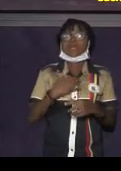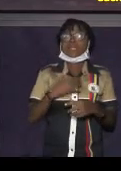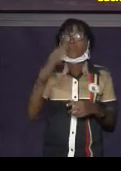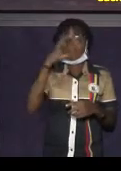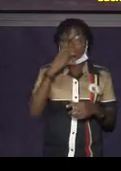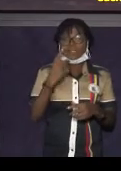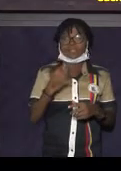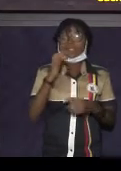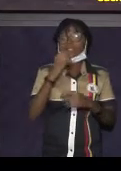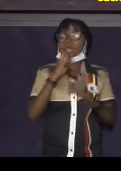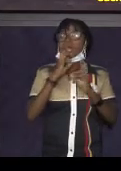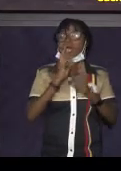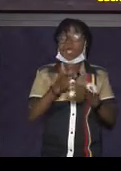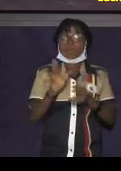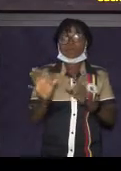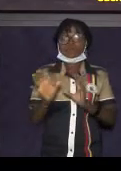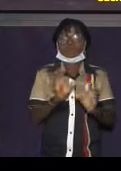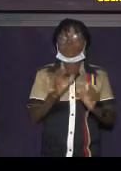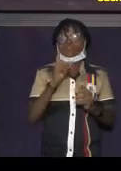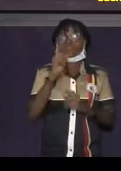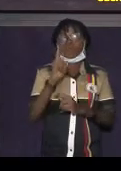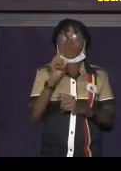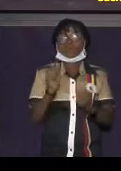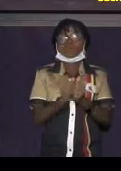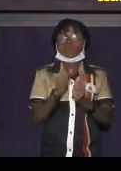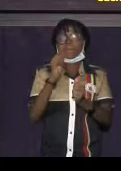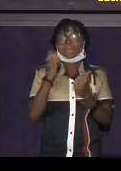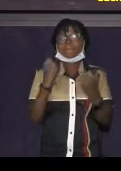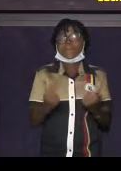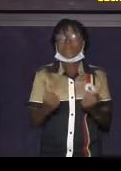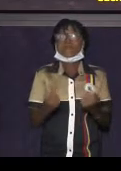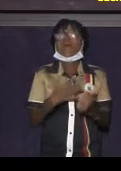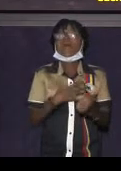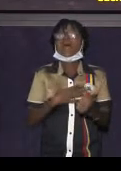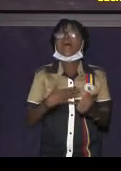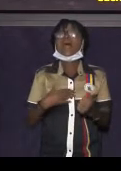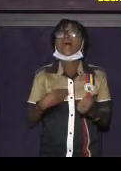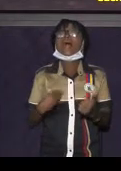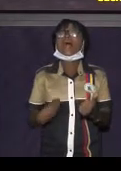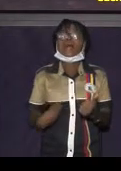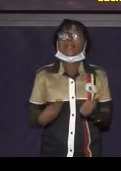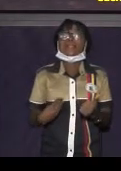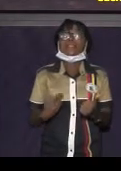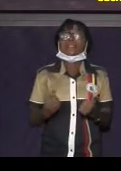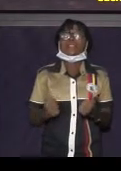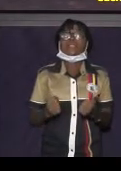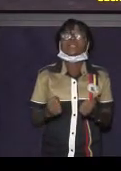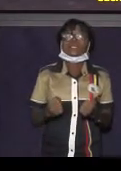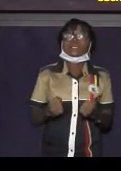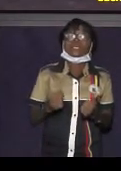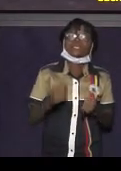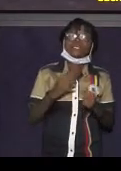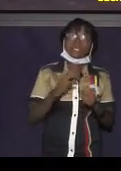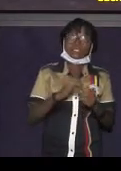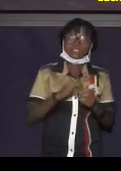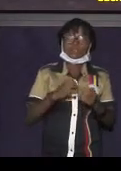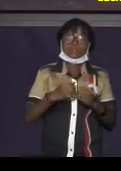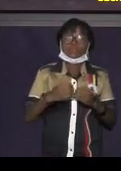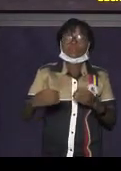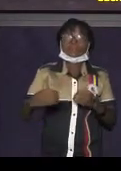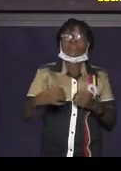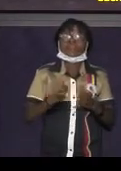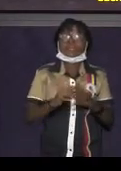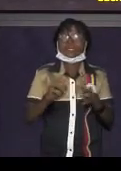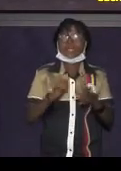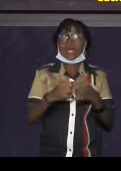answer squared. No, I'll first do the one with the power. So the parentheses, then the exponentiation, the